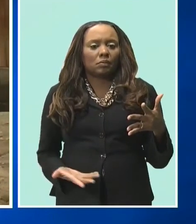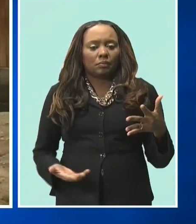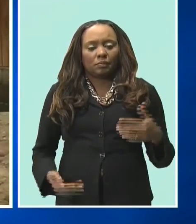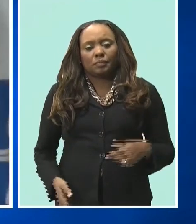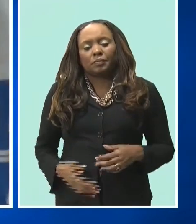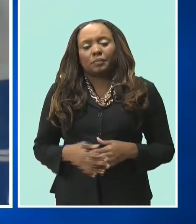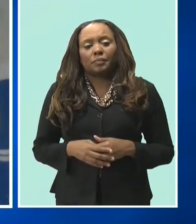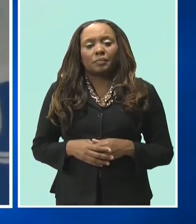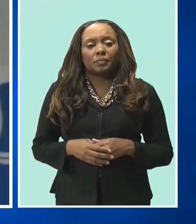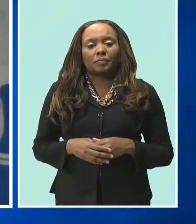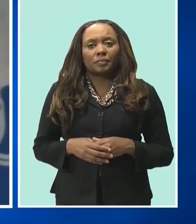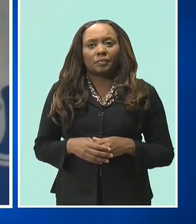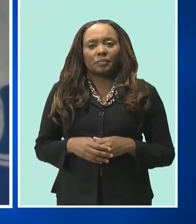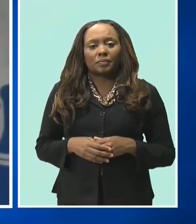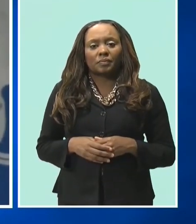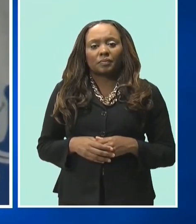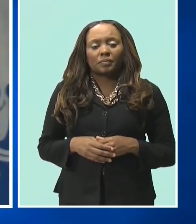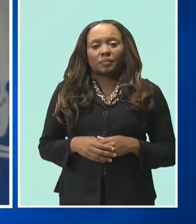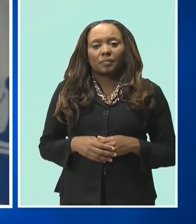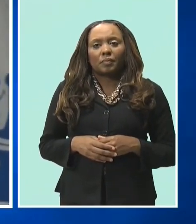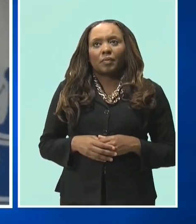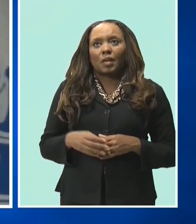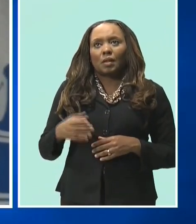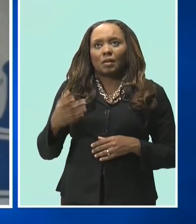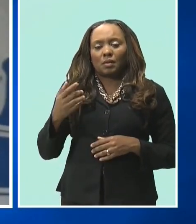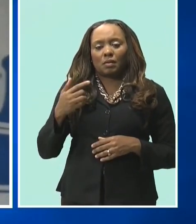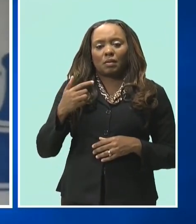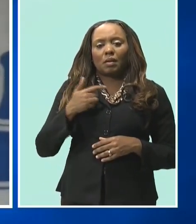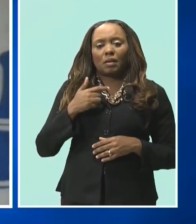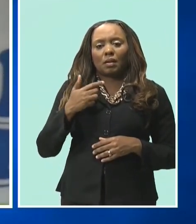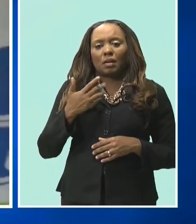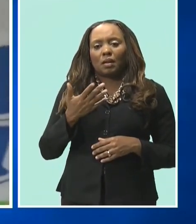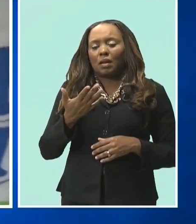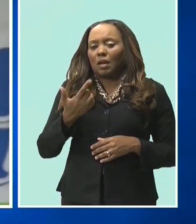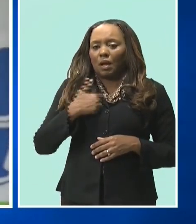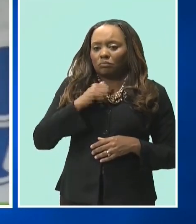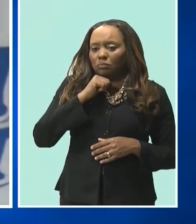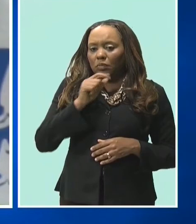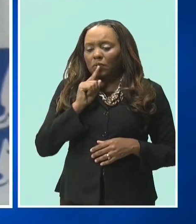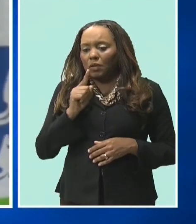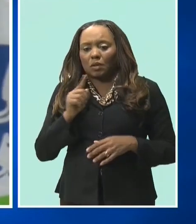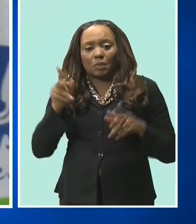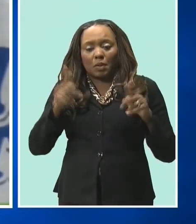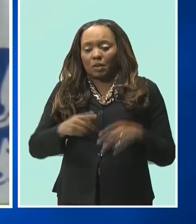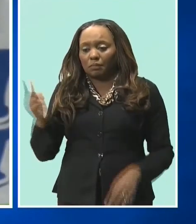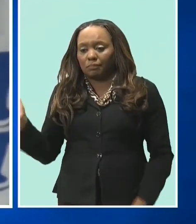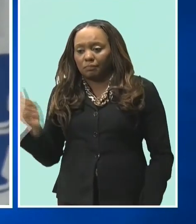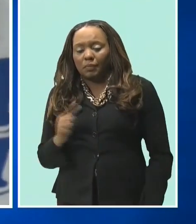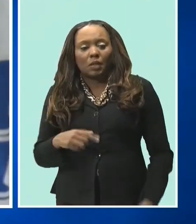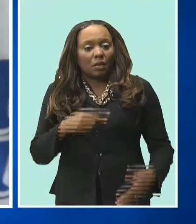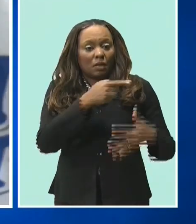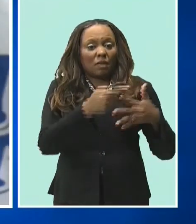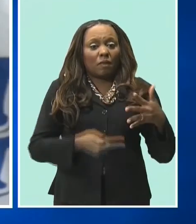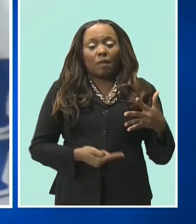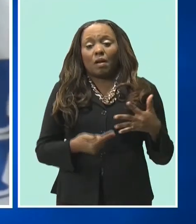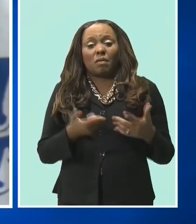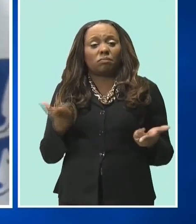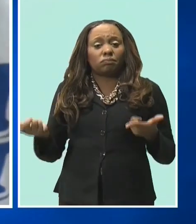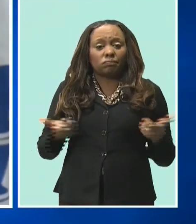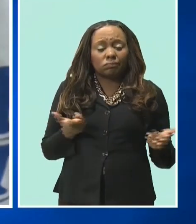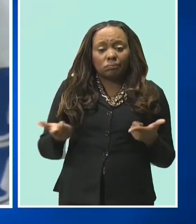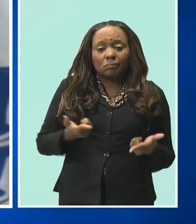the group. It wasn't related to that. It wasn't related to that. They just came, they were in the balcony, and